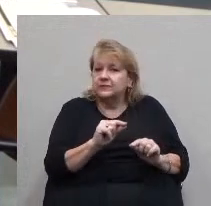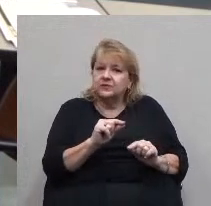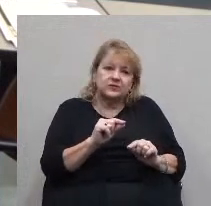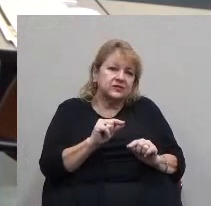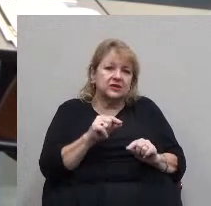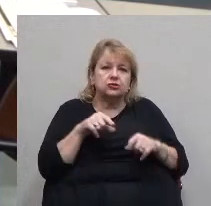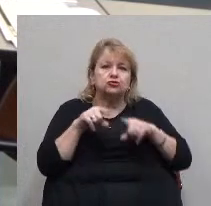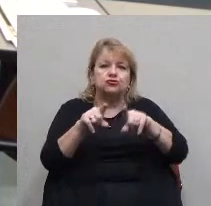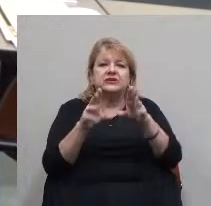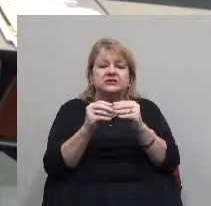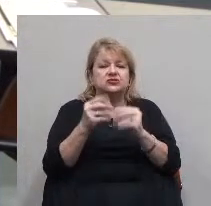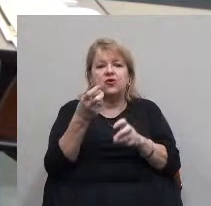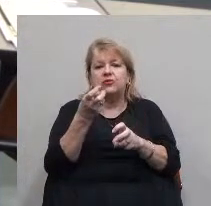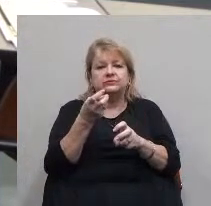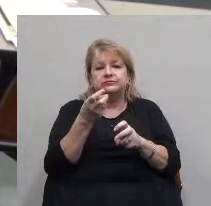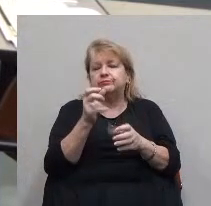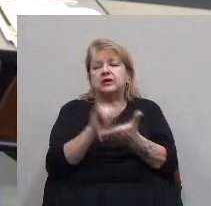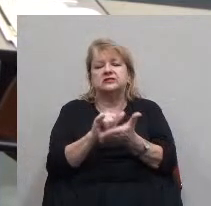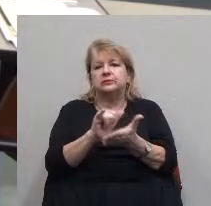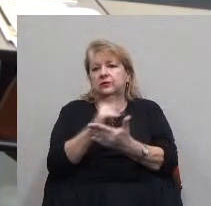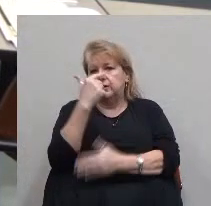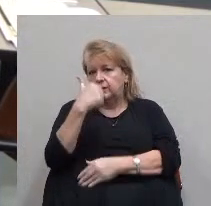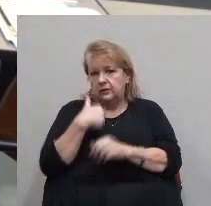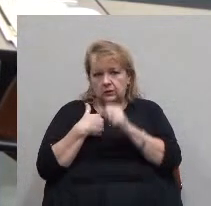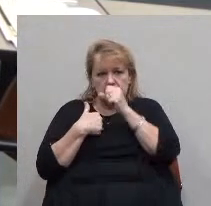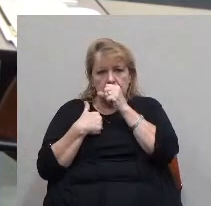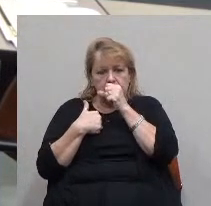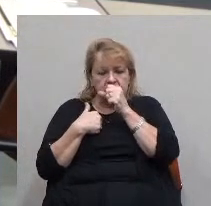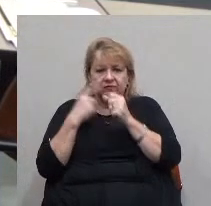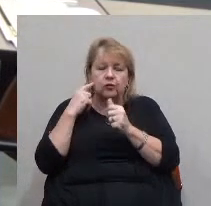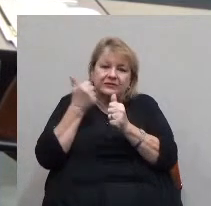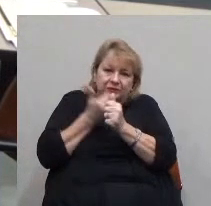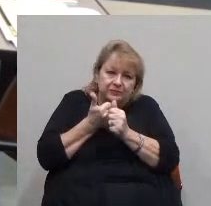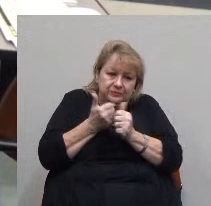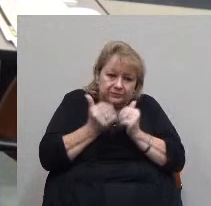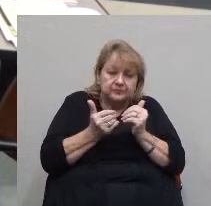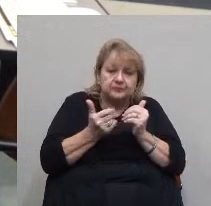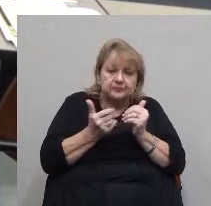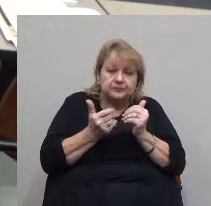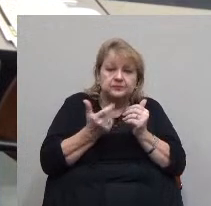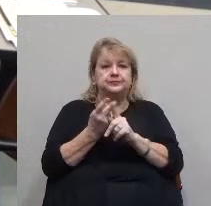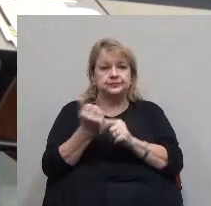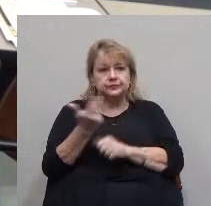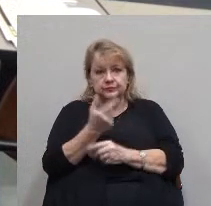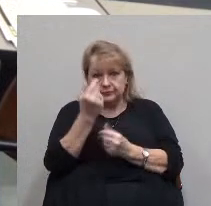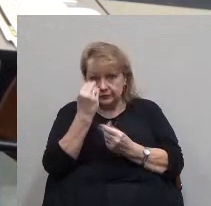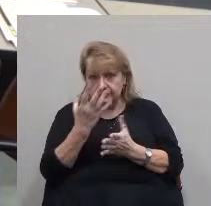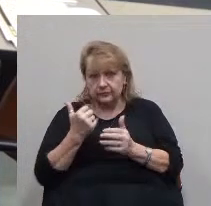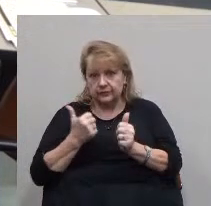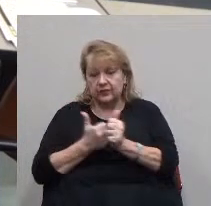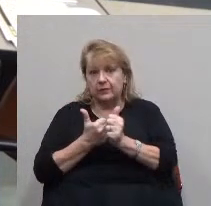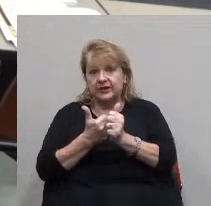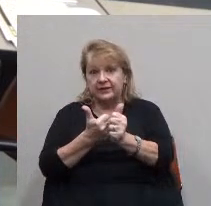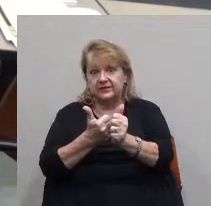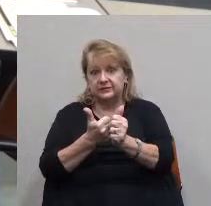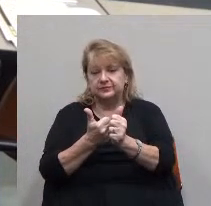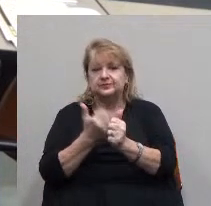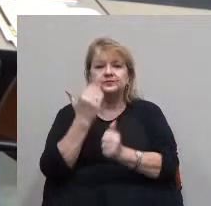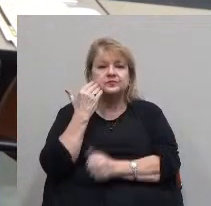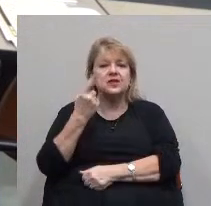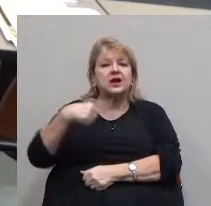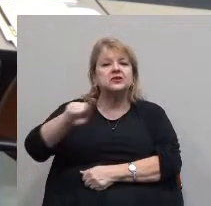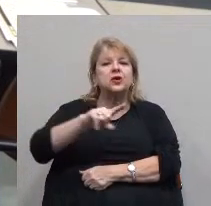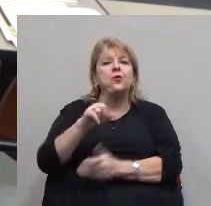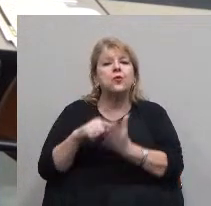almost impossible for me to continue that. So I am going to try at the best of my ability to keep every member updated. Usually I know your